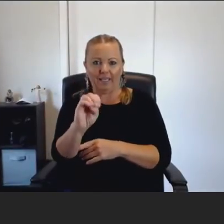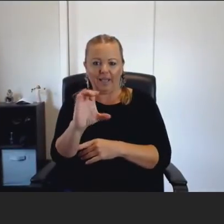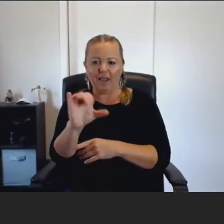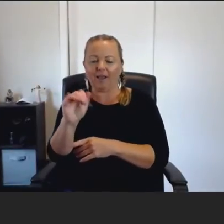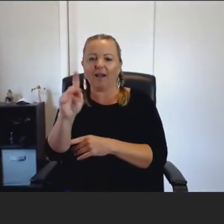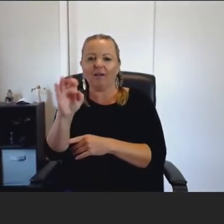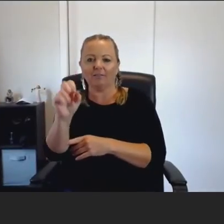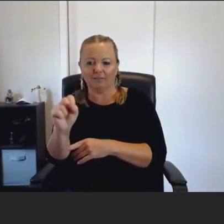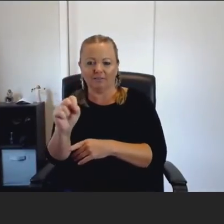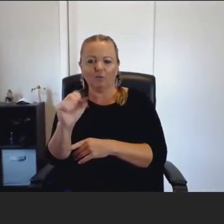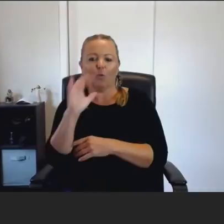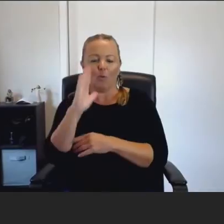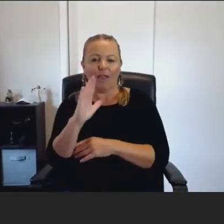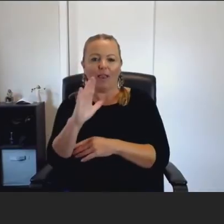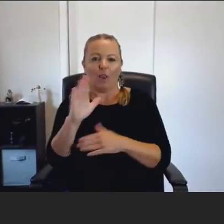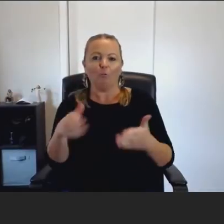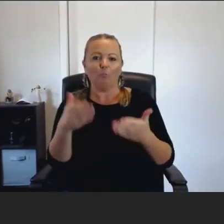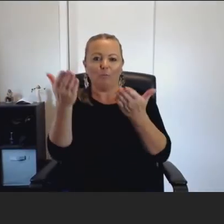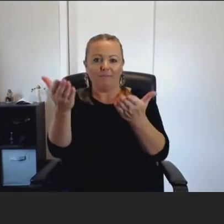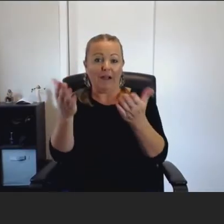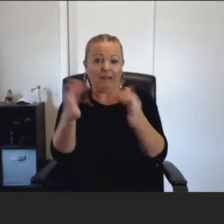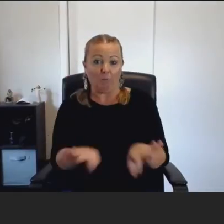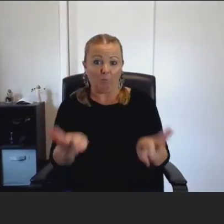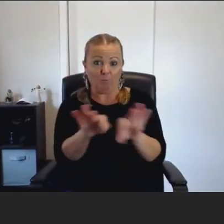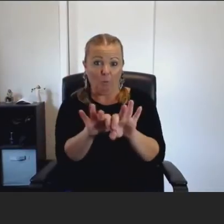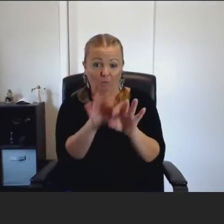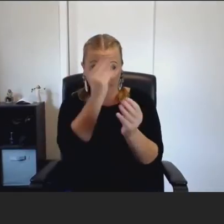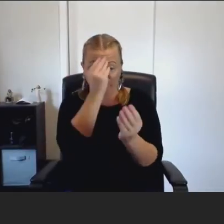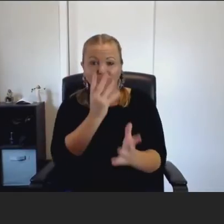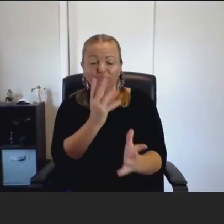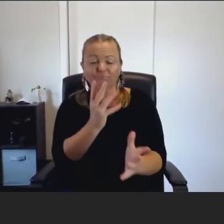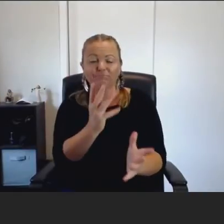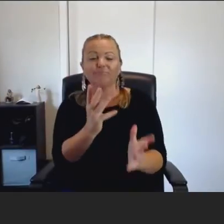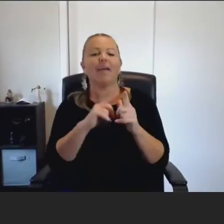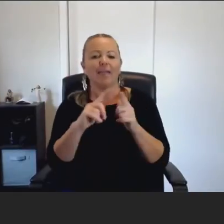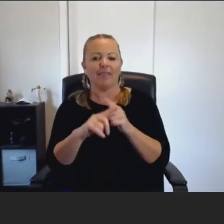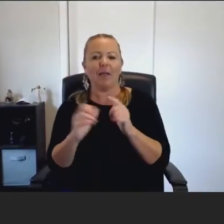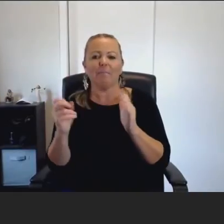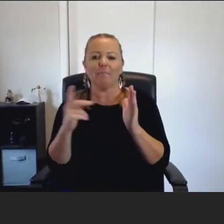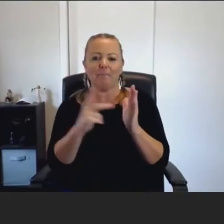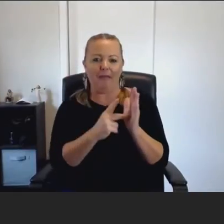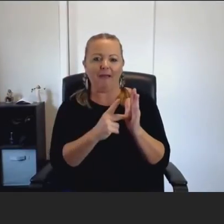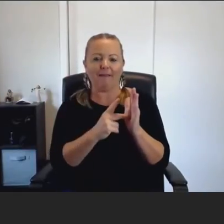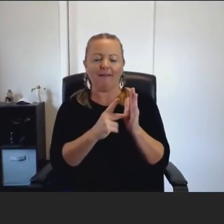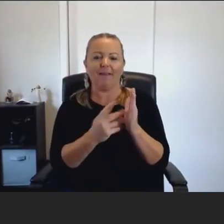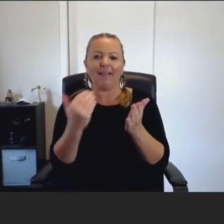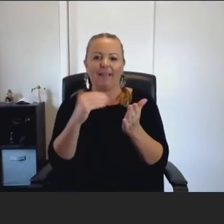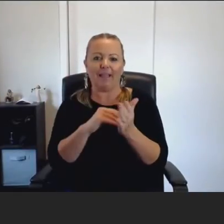provide some important updates. Then I will return for some additional highlights.